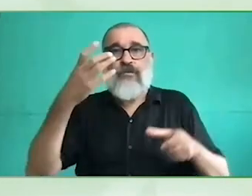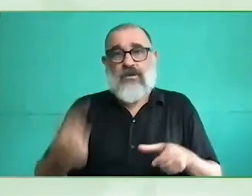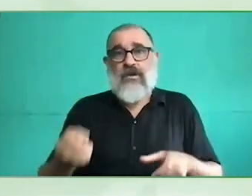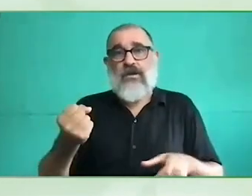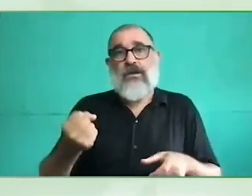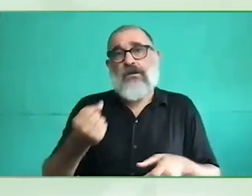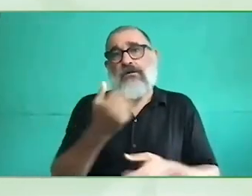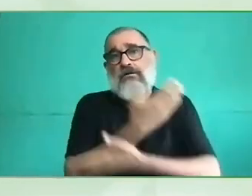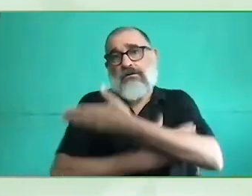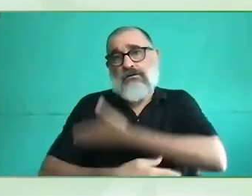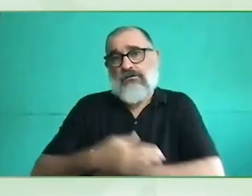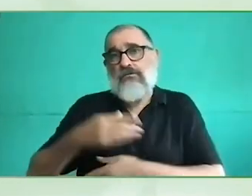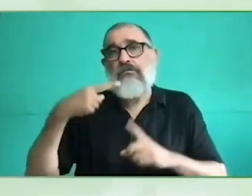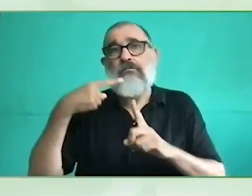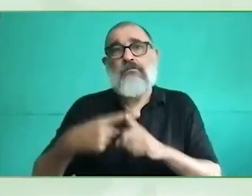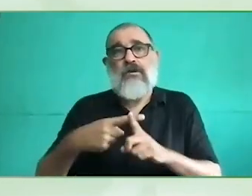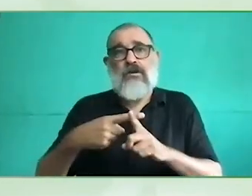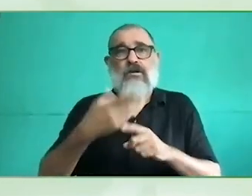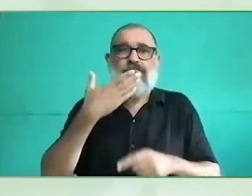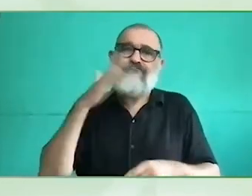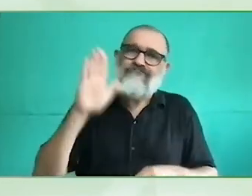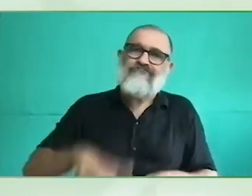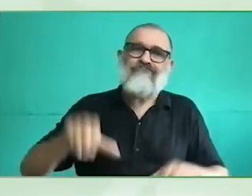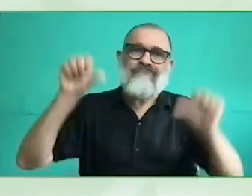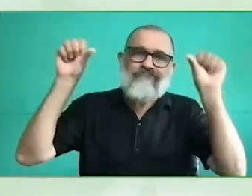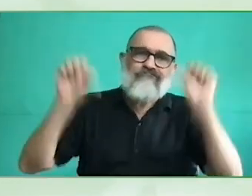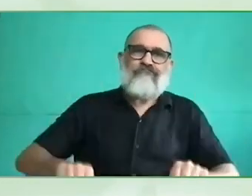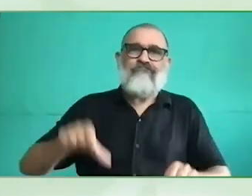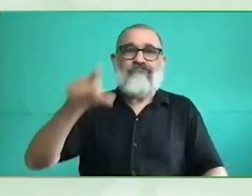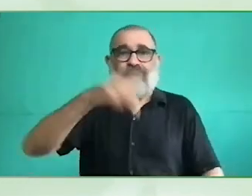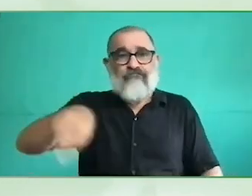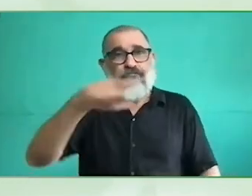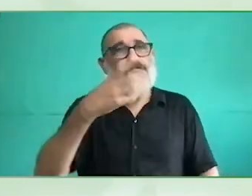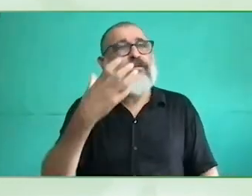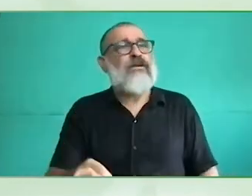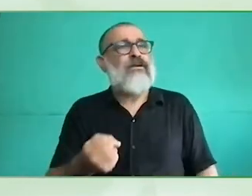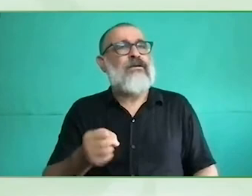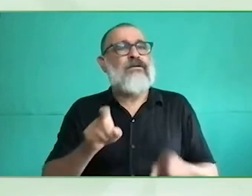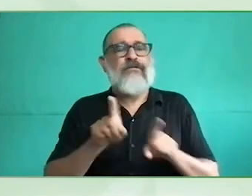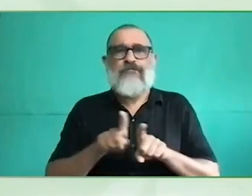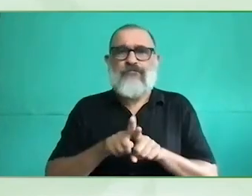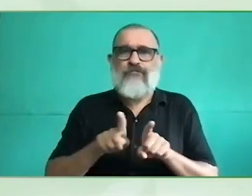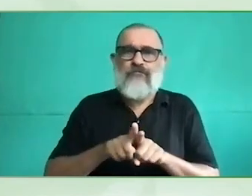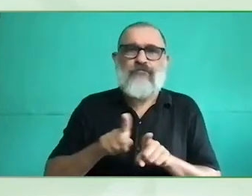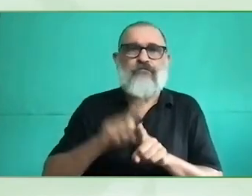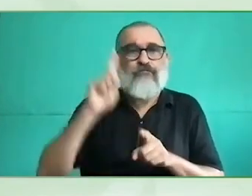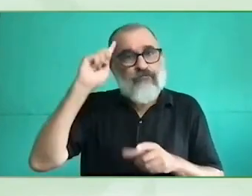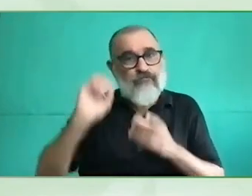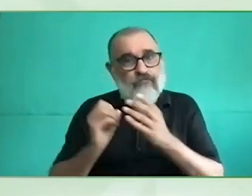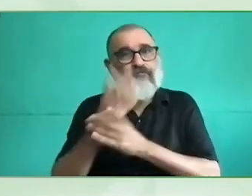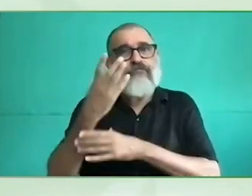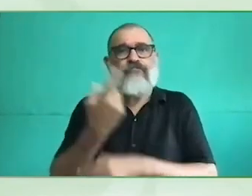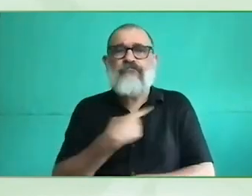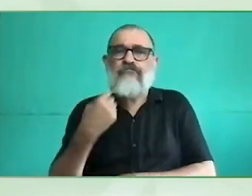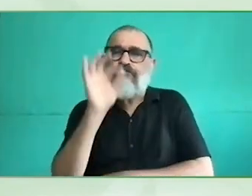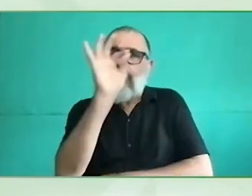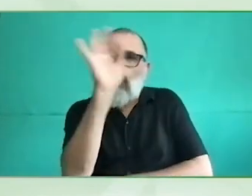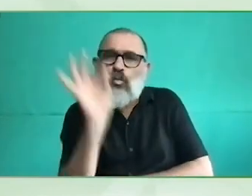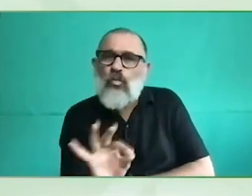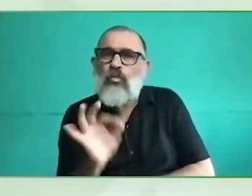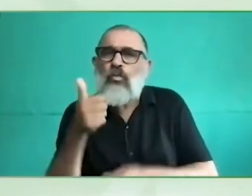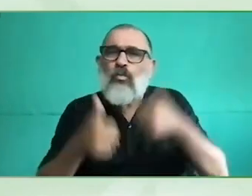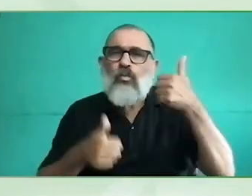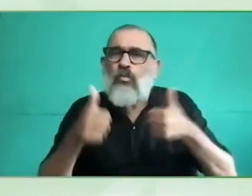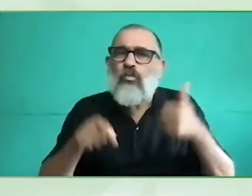thing is that these creation of God, which we all are, they